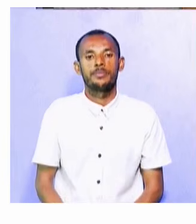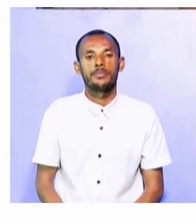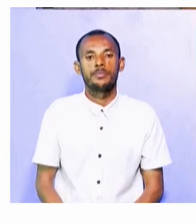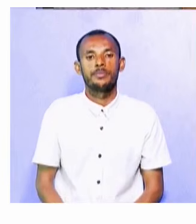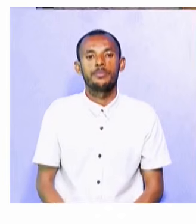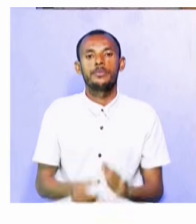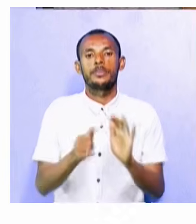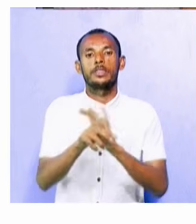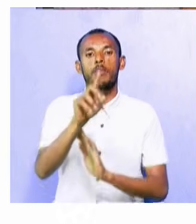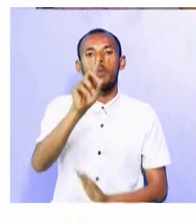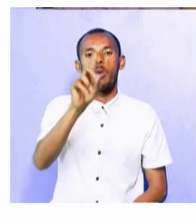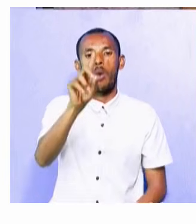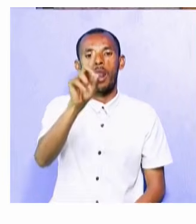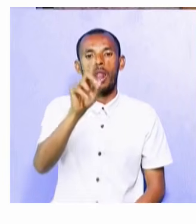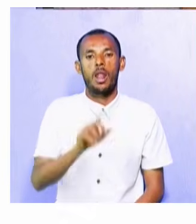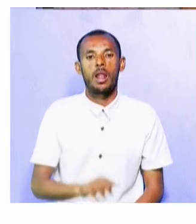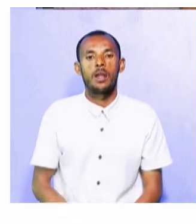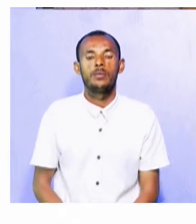Example 1.